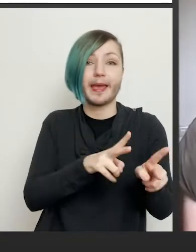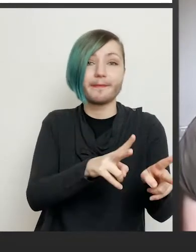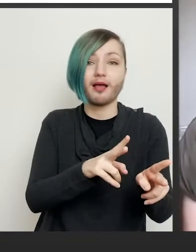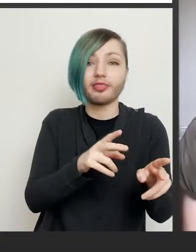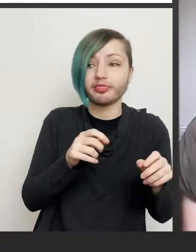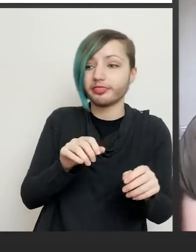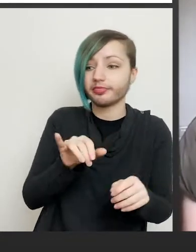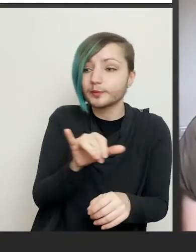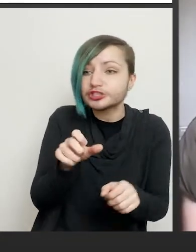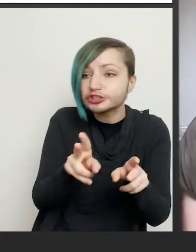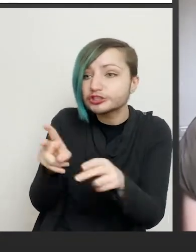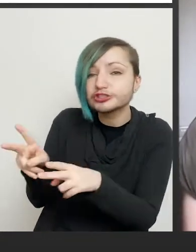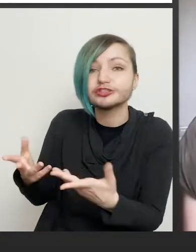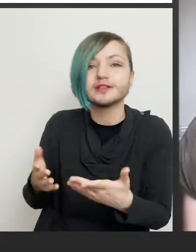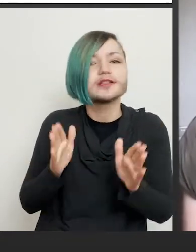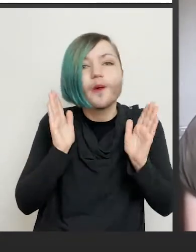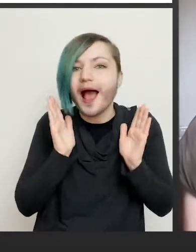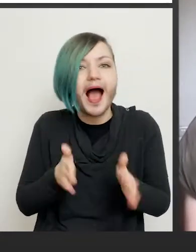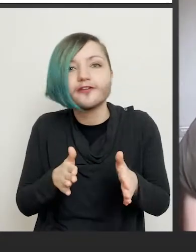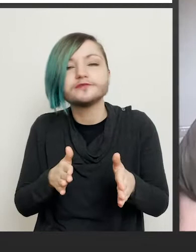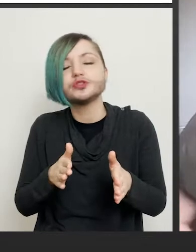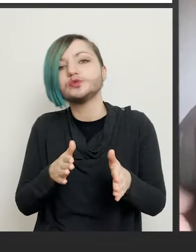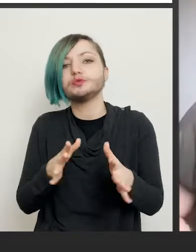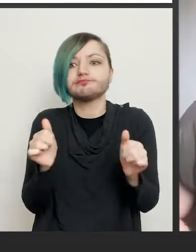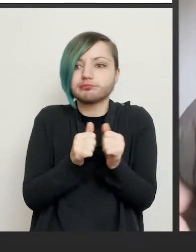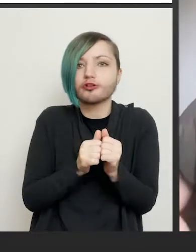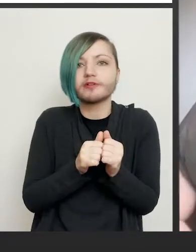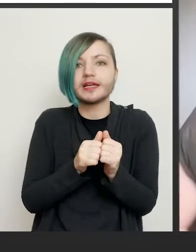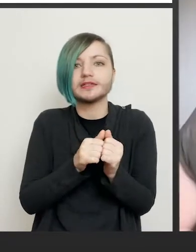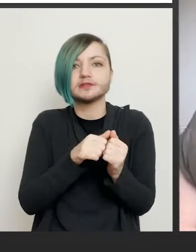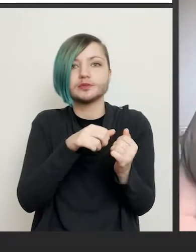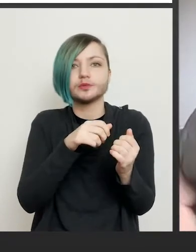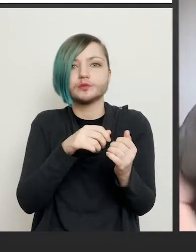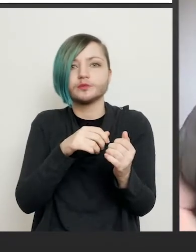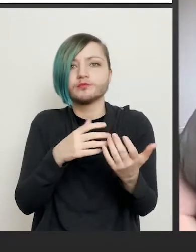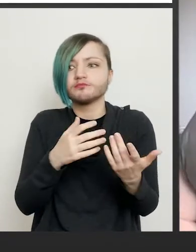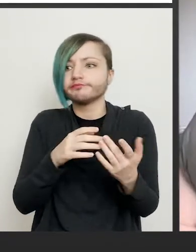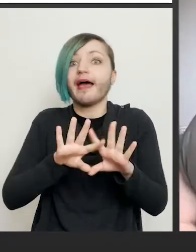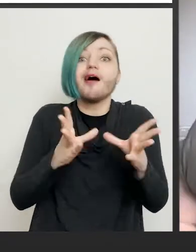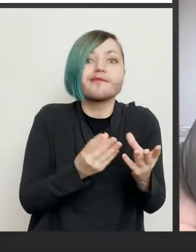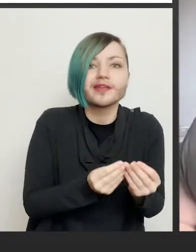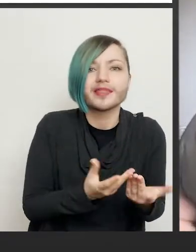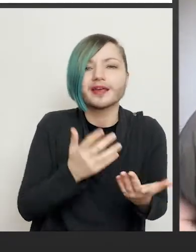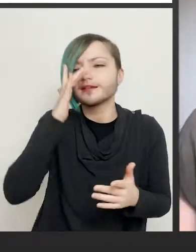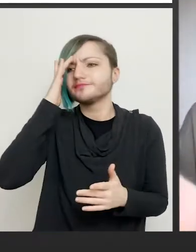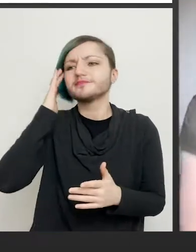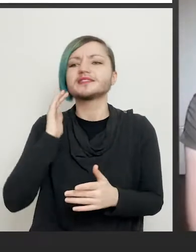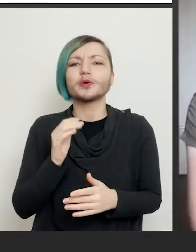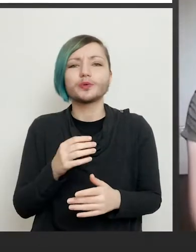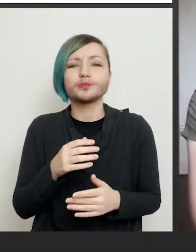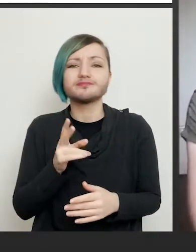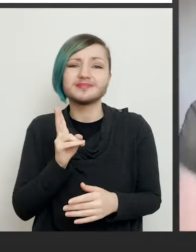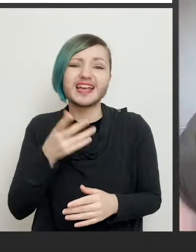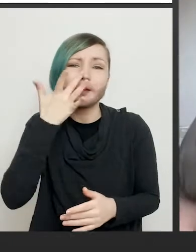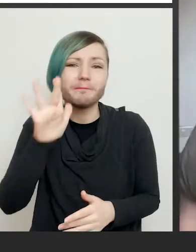their transition path, and not feel that they have to sign up to something that isn't them. A lot of people have this misconception